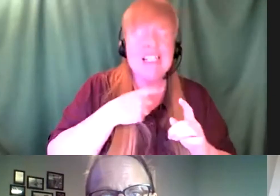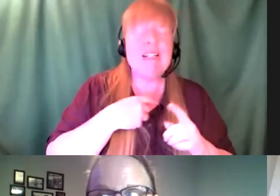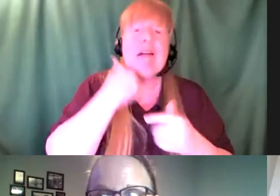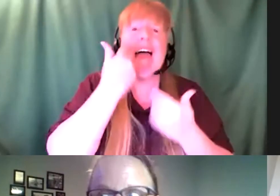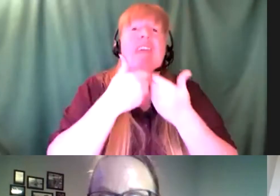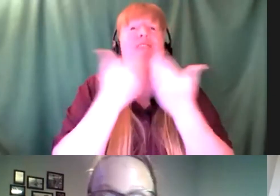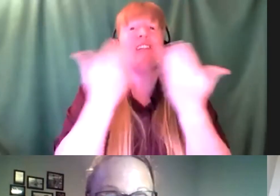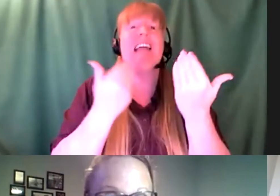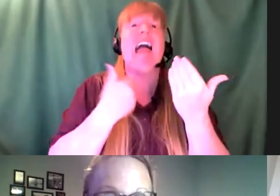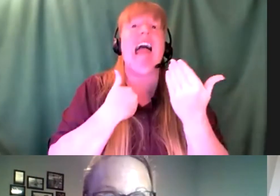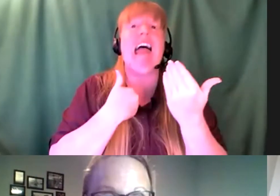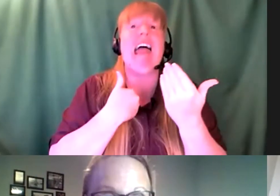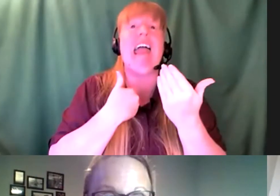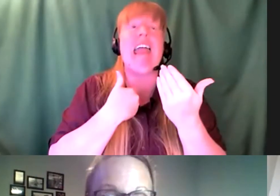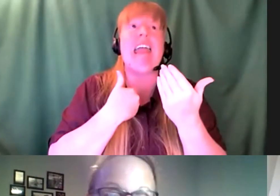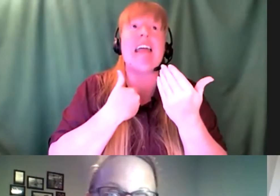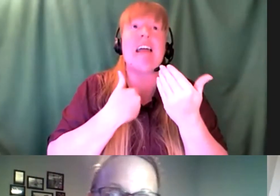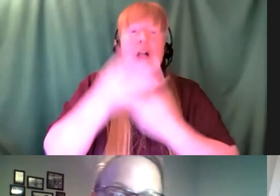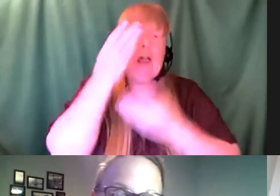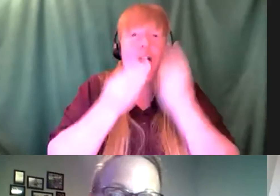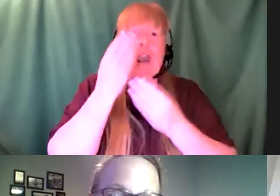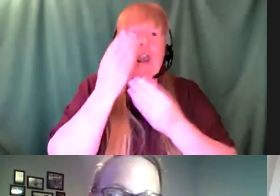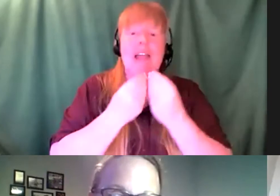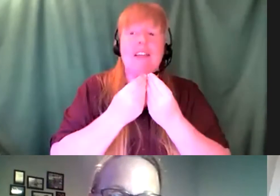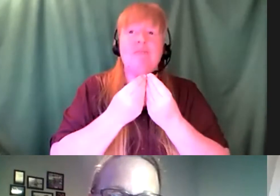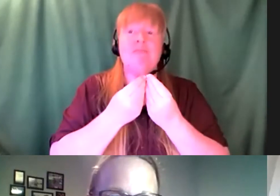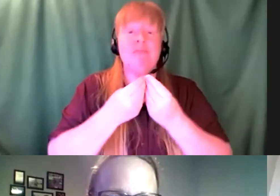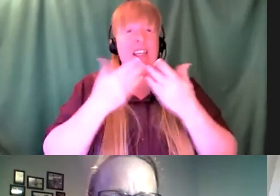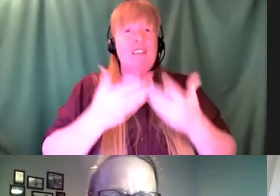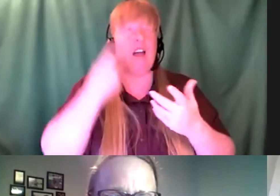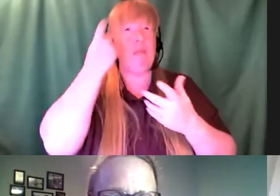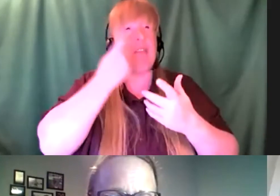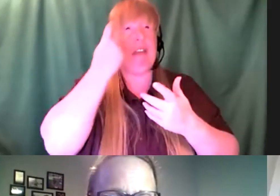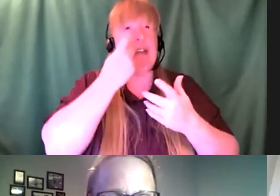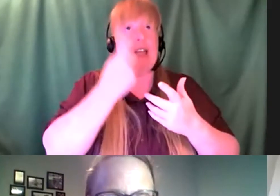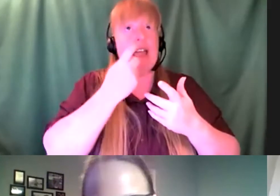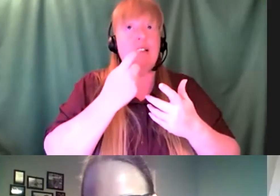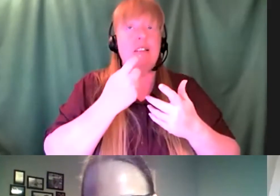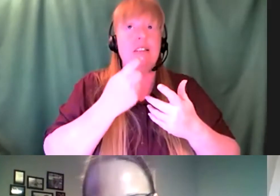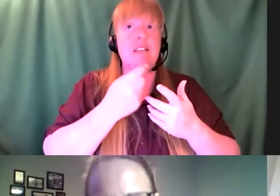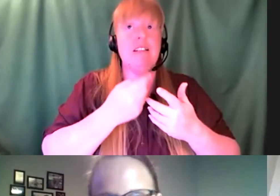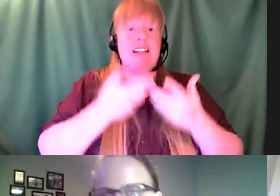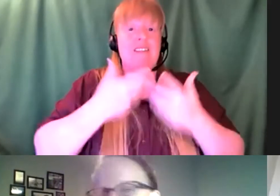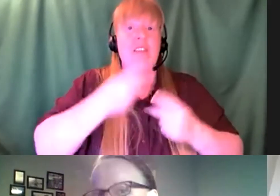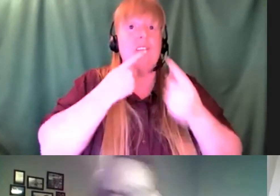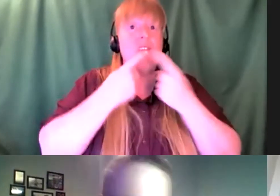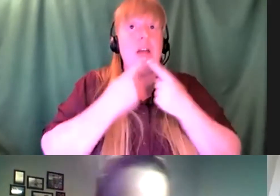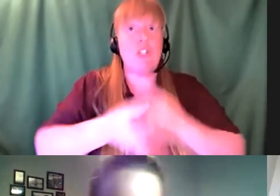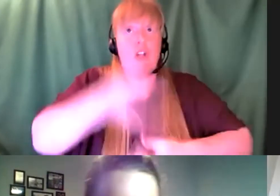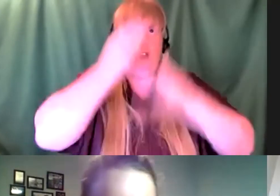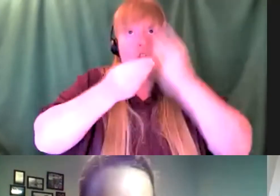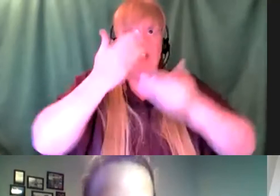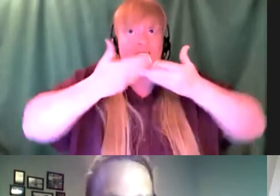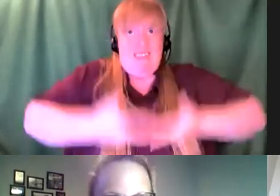I almost think if I knew some of the stuff I know now as a younger athlete, it might have been a bit of a smoother journey, but that's for another story.